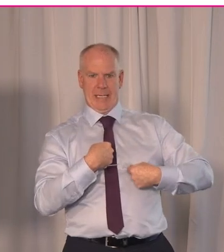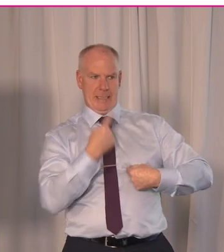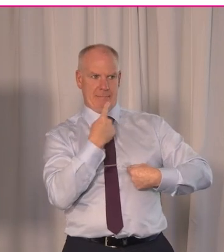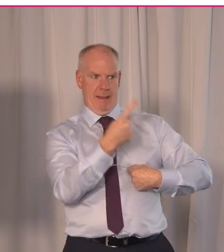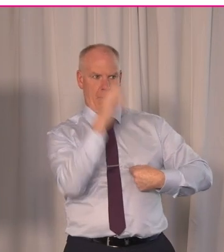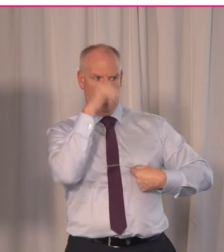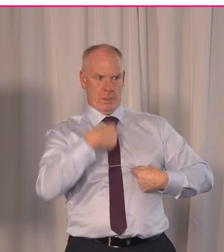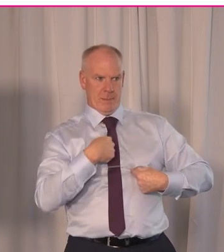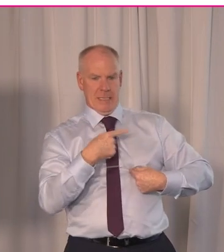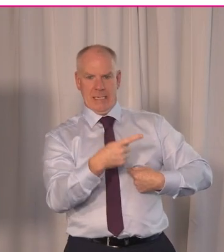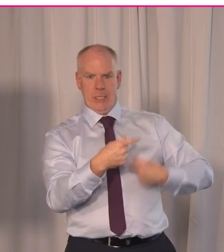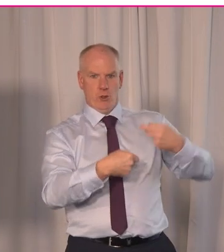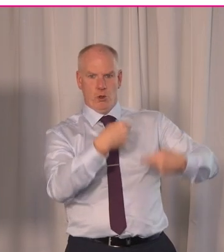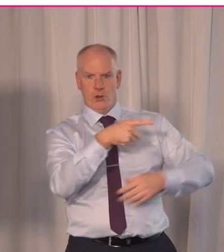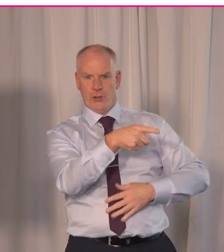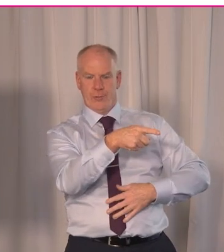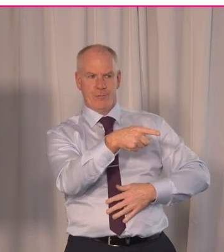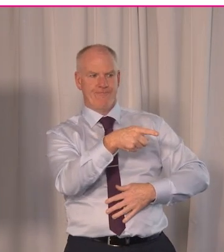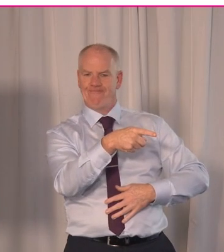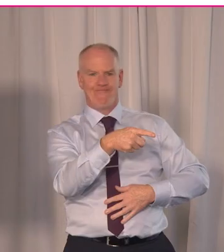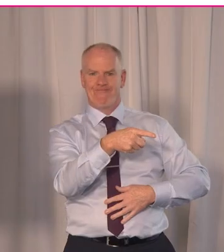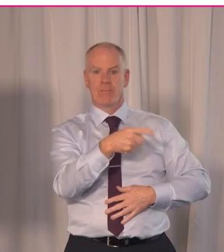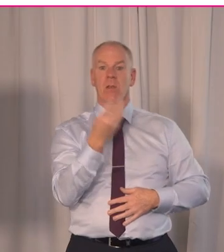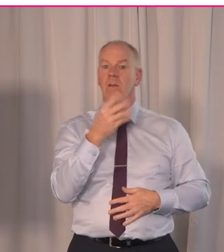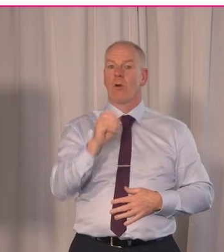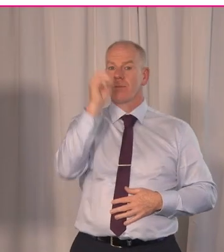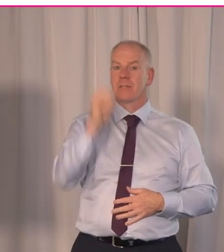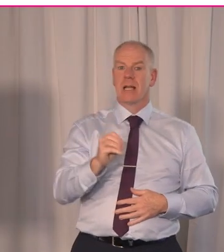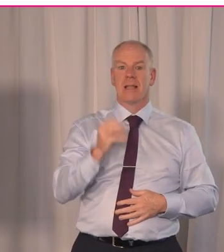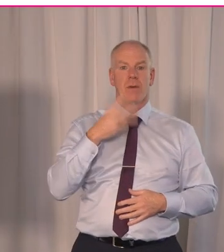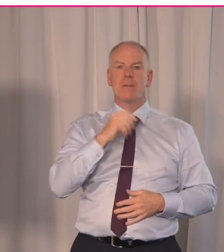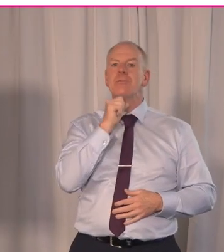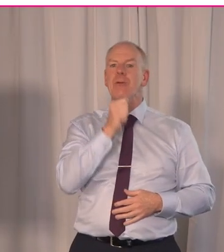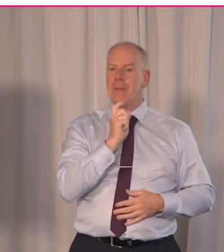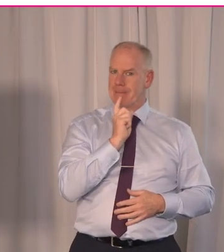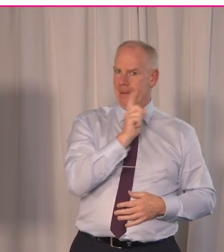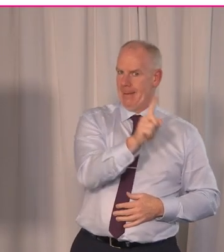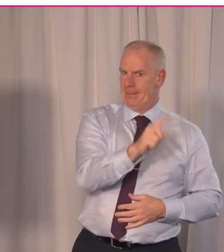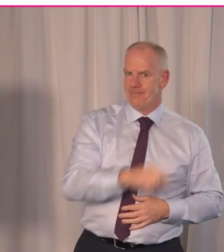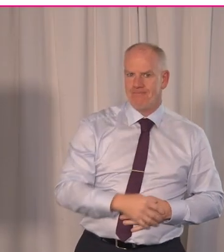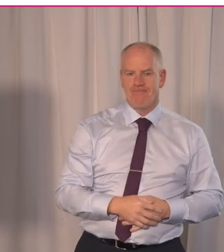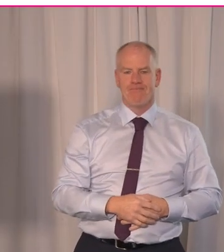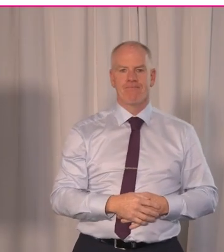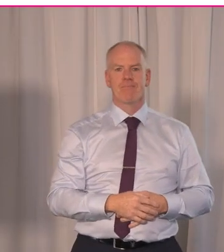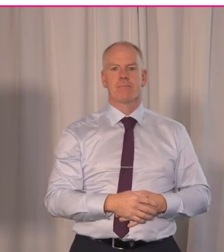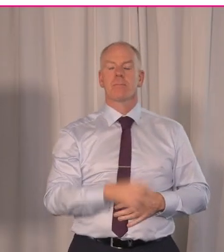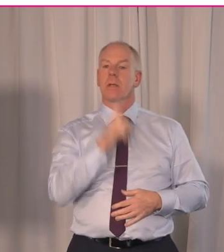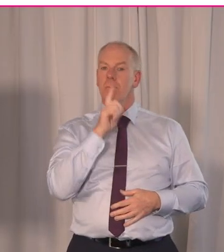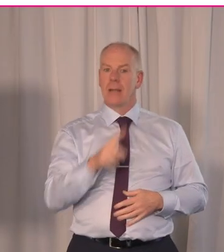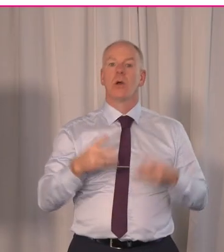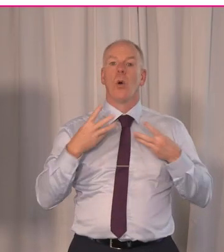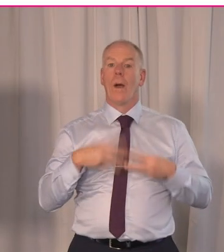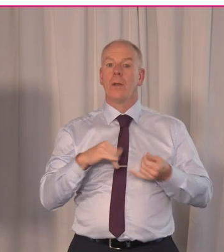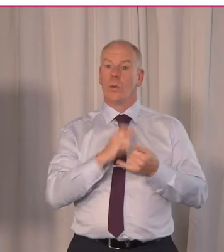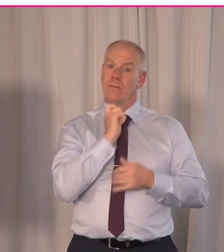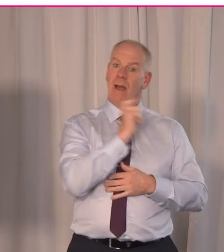maternity staff, and 40% of women actually don't share they're autistic. But actually, the women that do